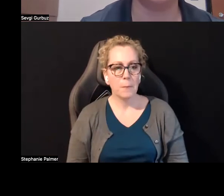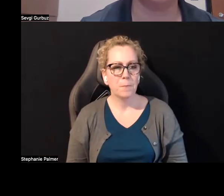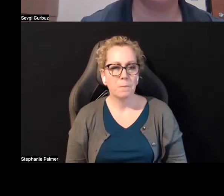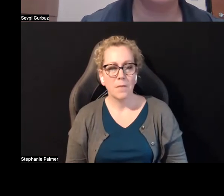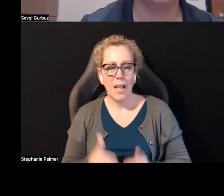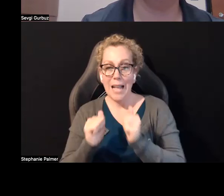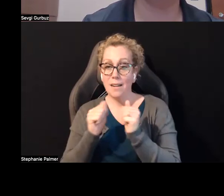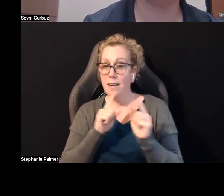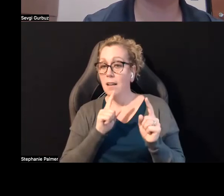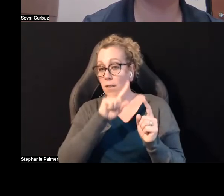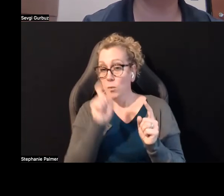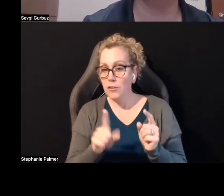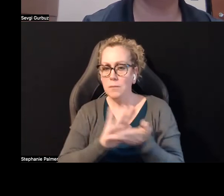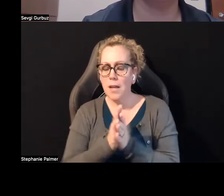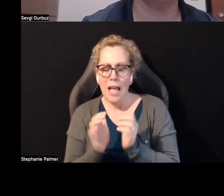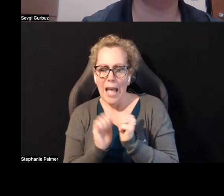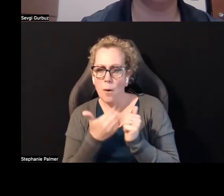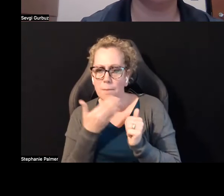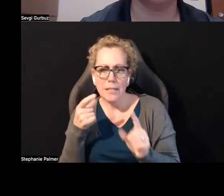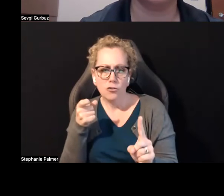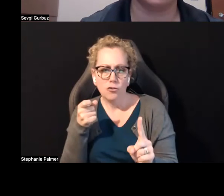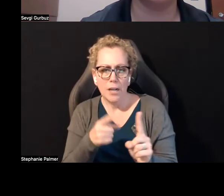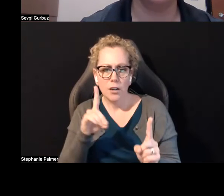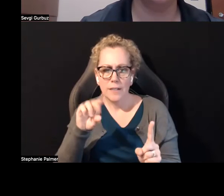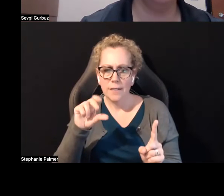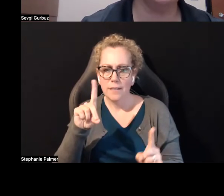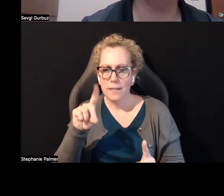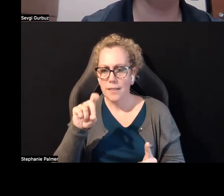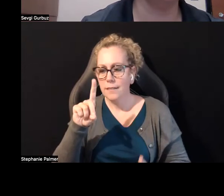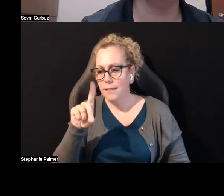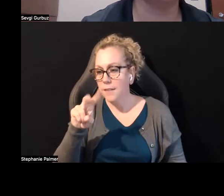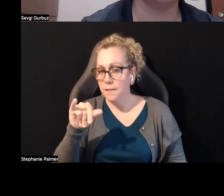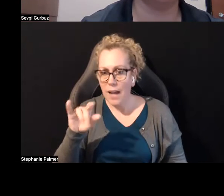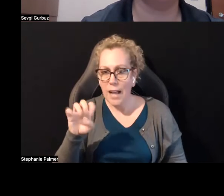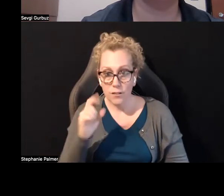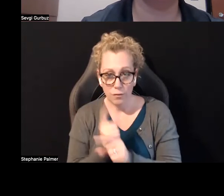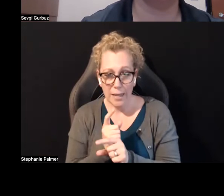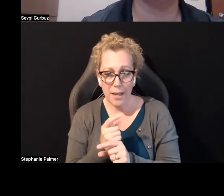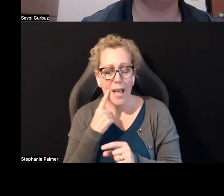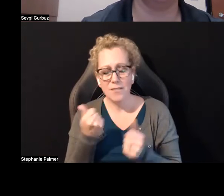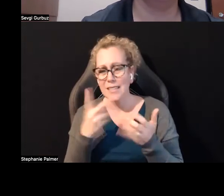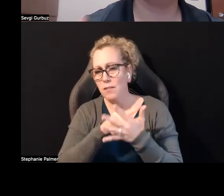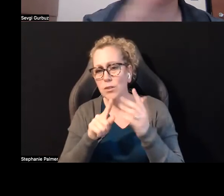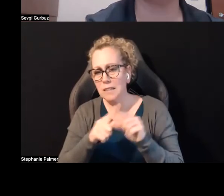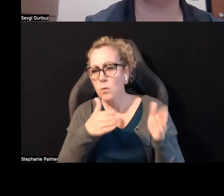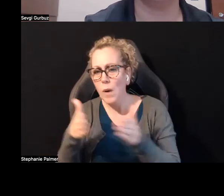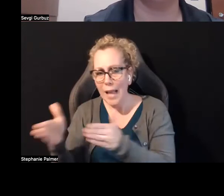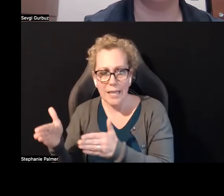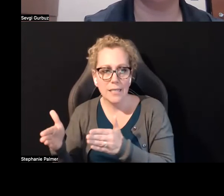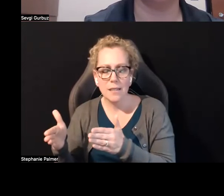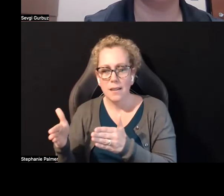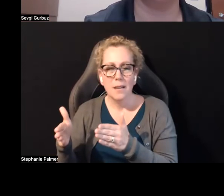a device? And there's multiple considerations to that. We have only looked at what I consider to be the